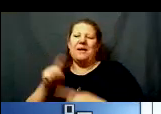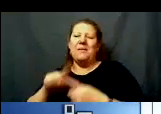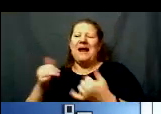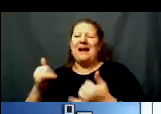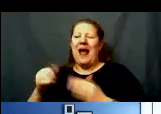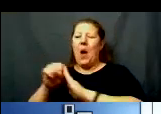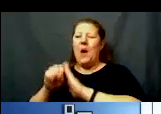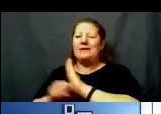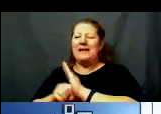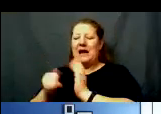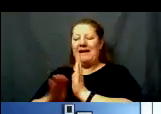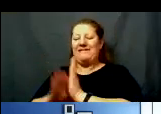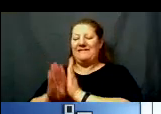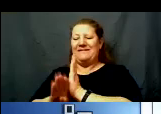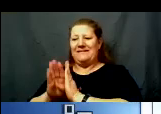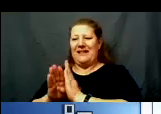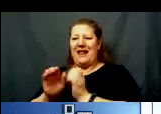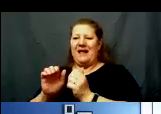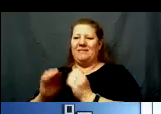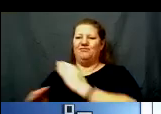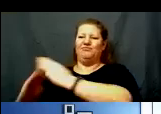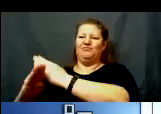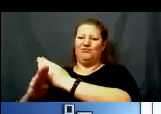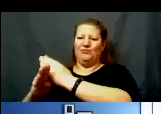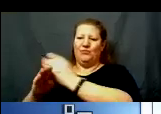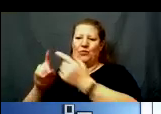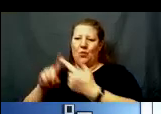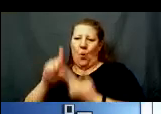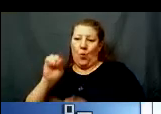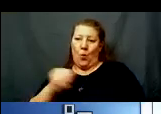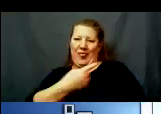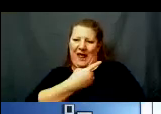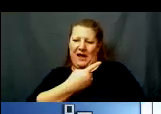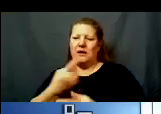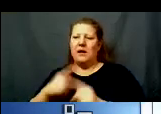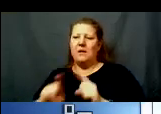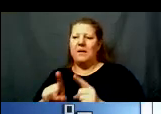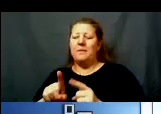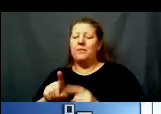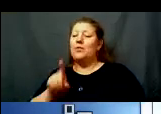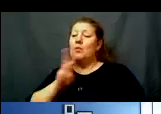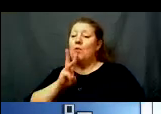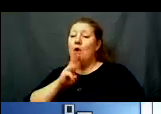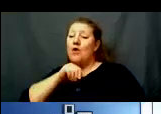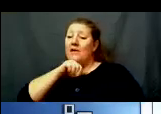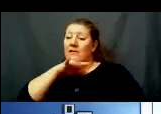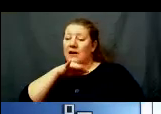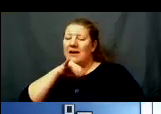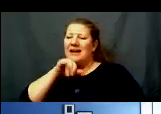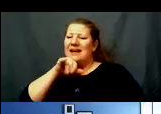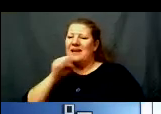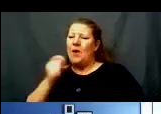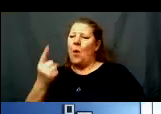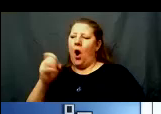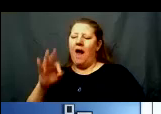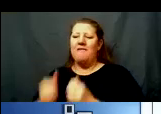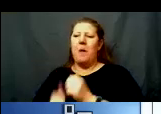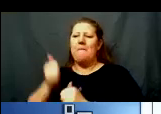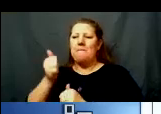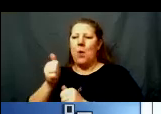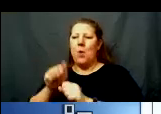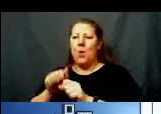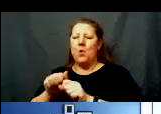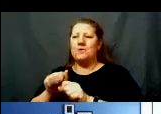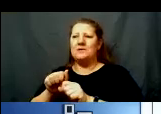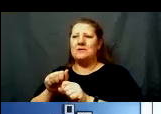this illegal in many parts of the world. But water contamination is perhaps the most pervasive environmental